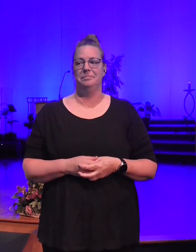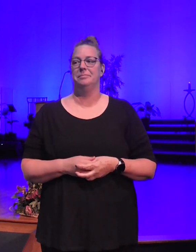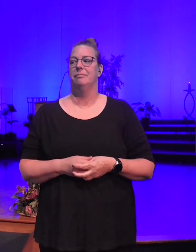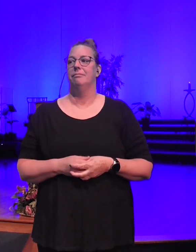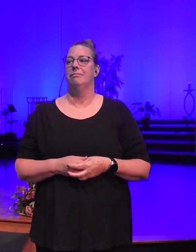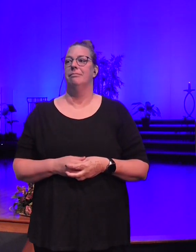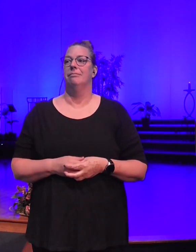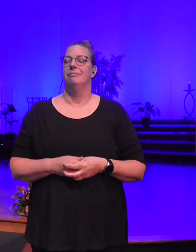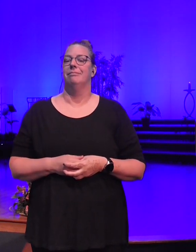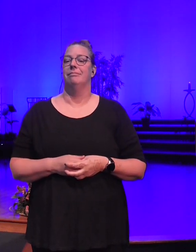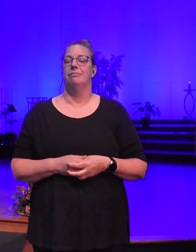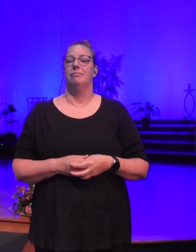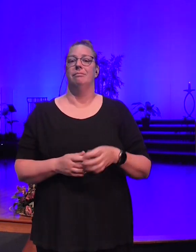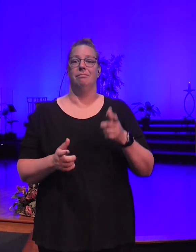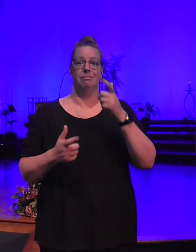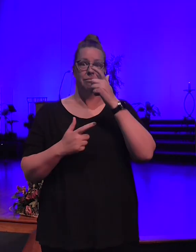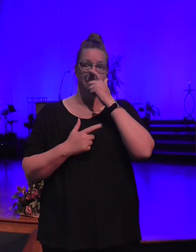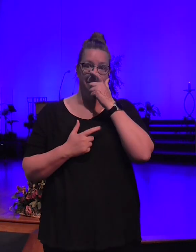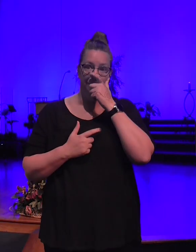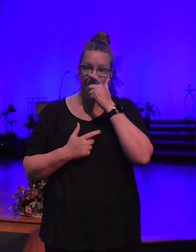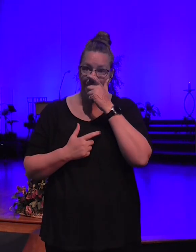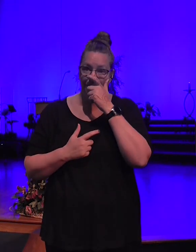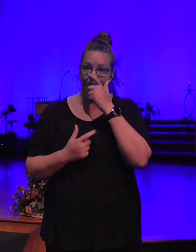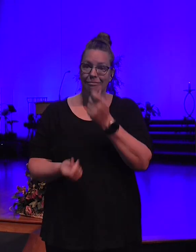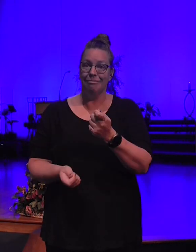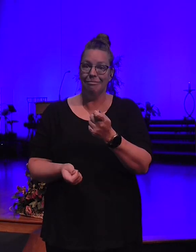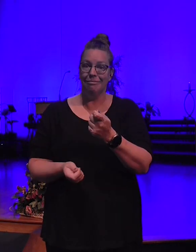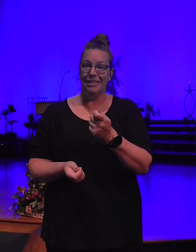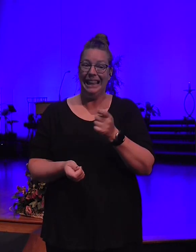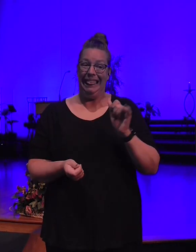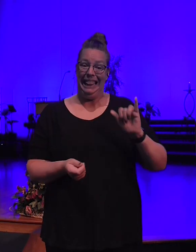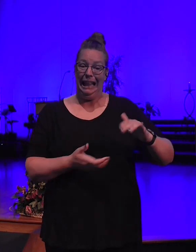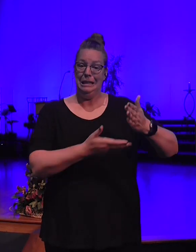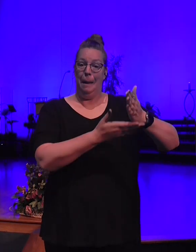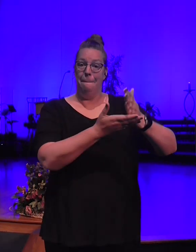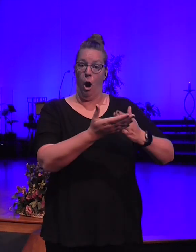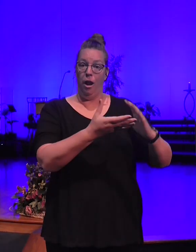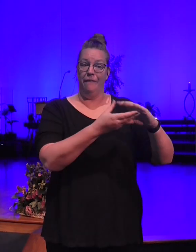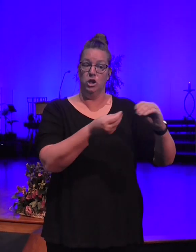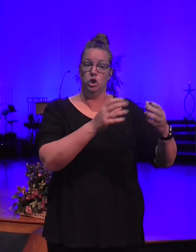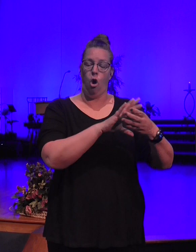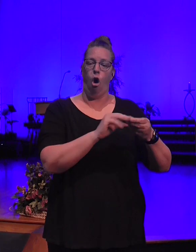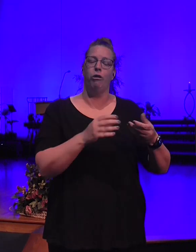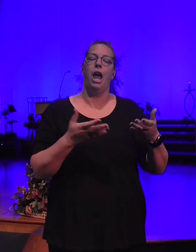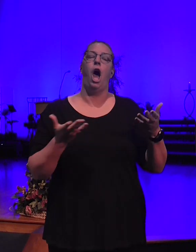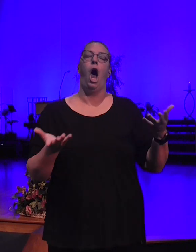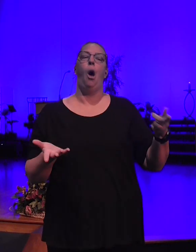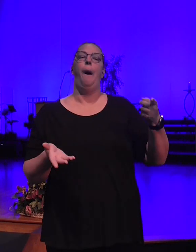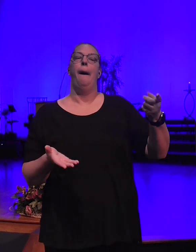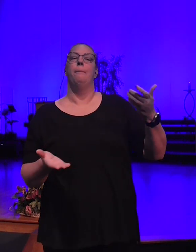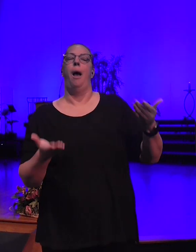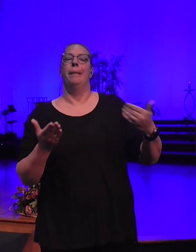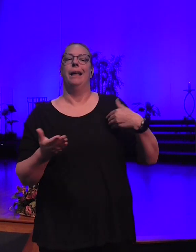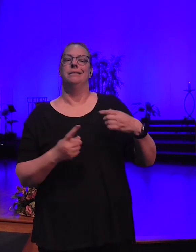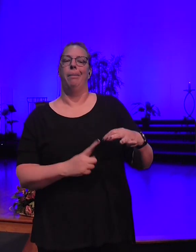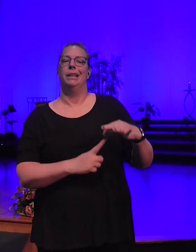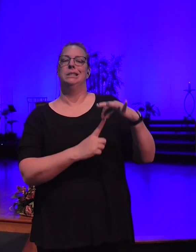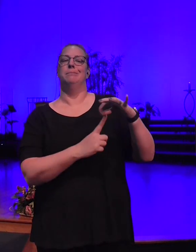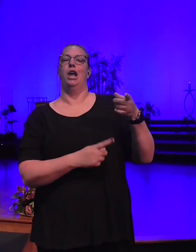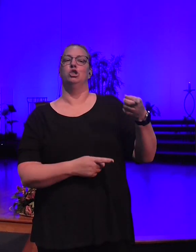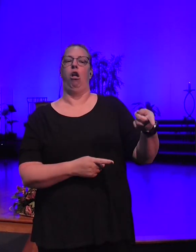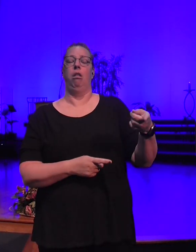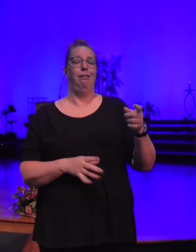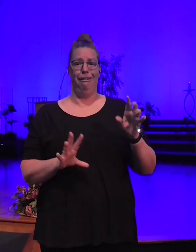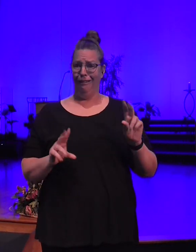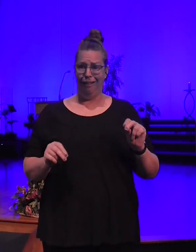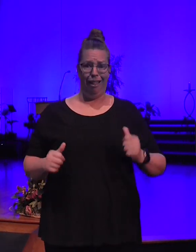And it's interesting because that's the part of the story where you go, oh yeah, well she probably had some special thing going on. Her